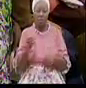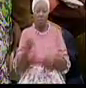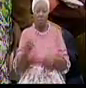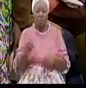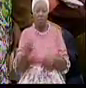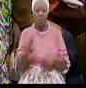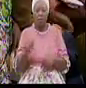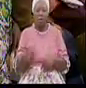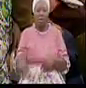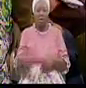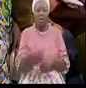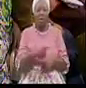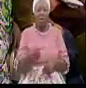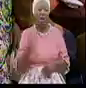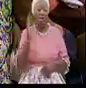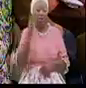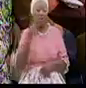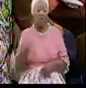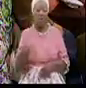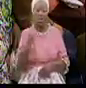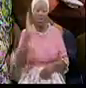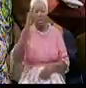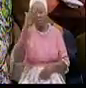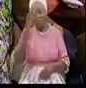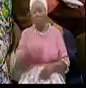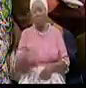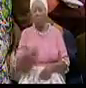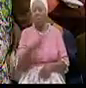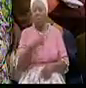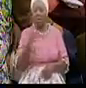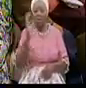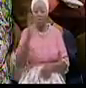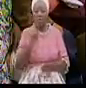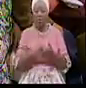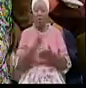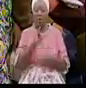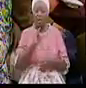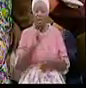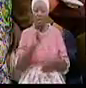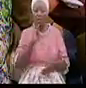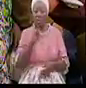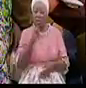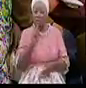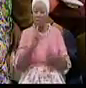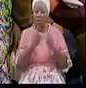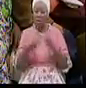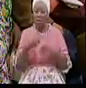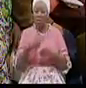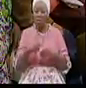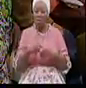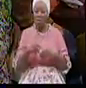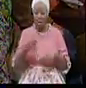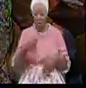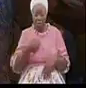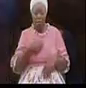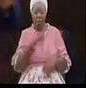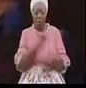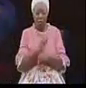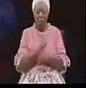ye shall know them. And the fruit is not talking about, you know, I work miracle, I